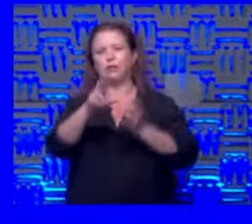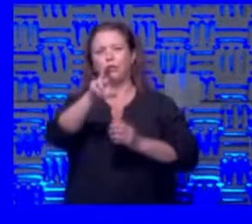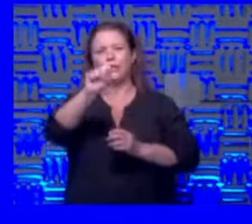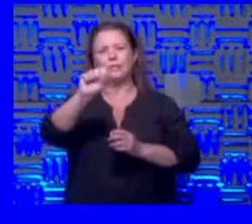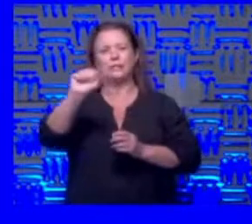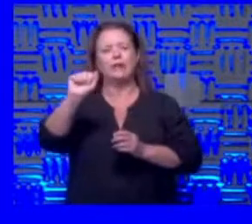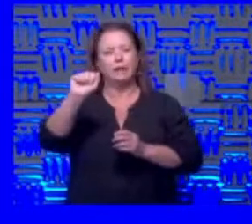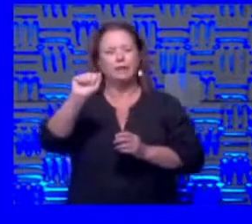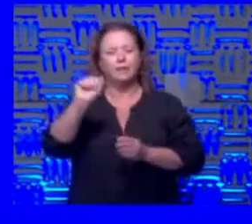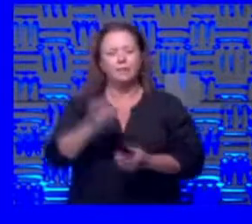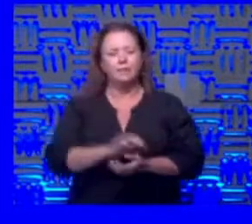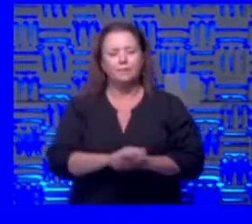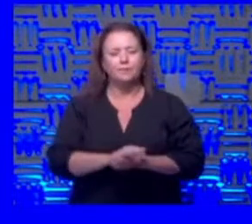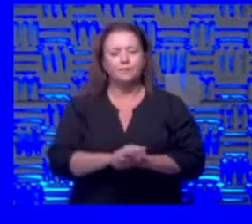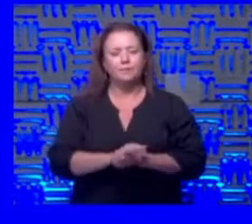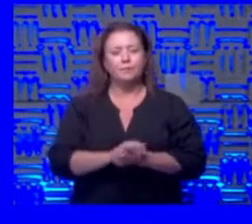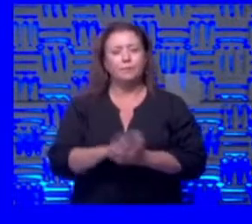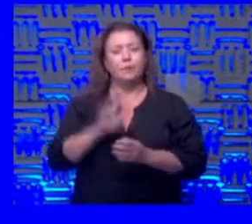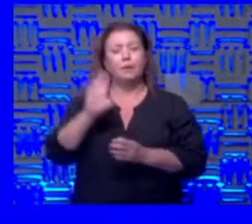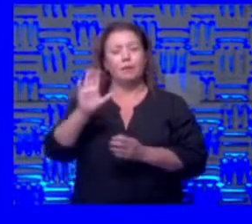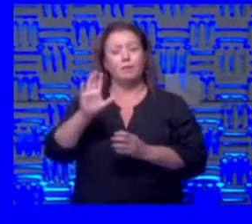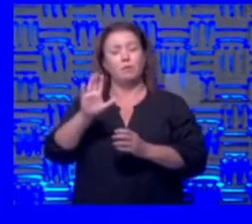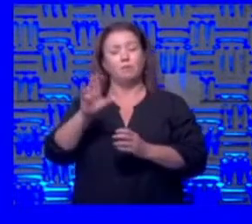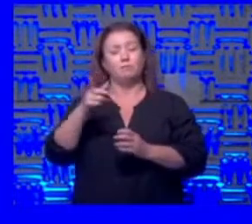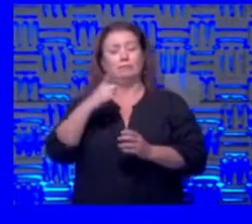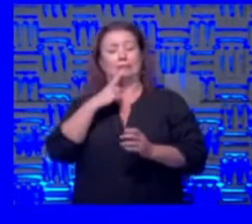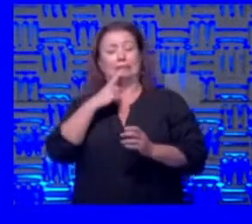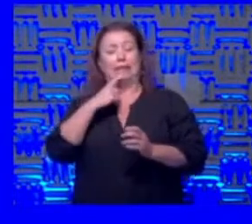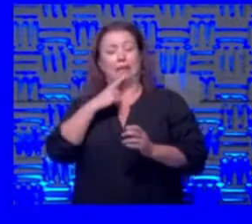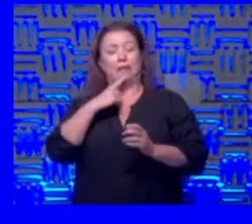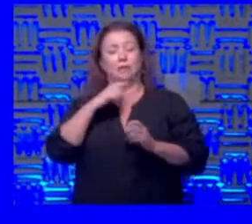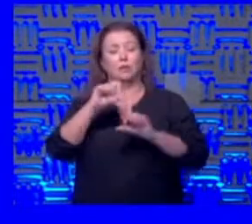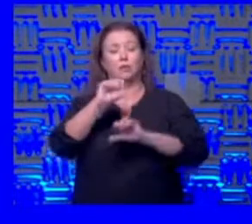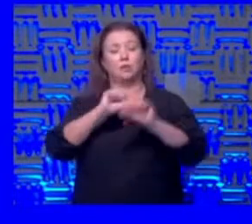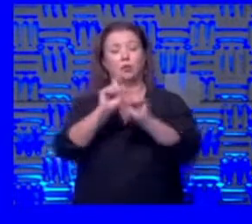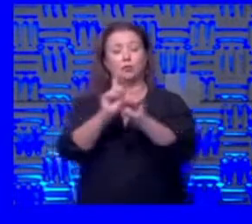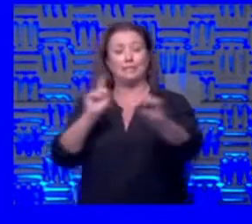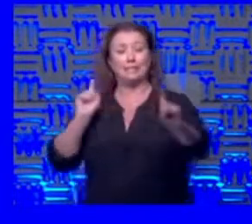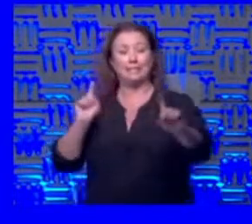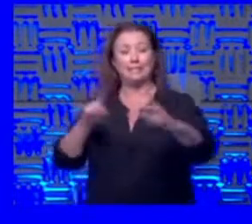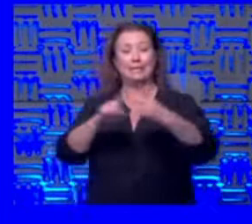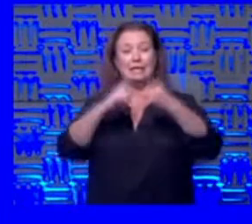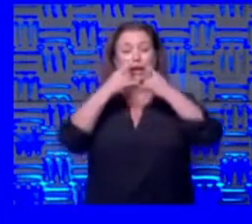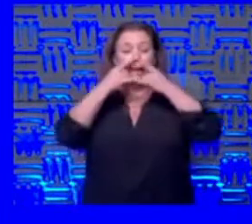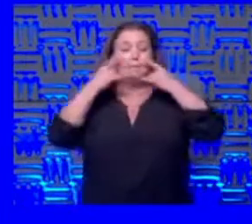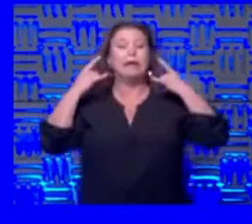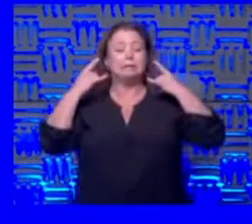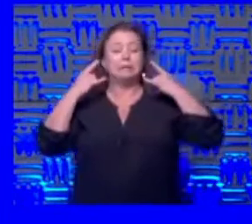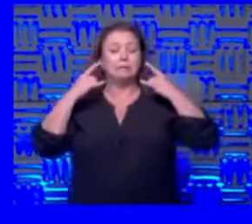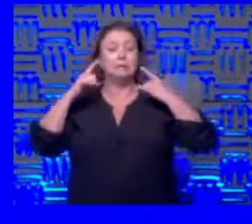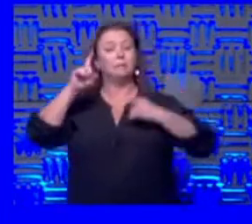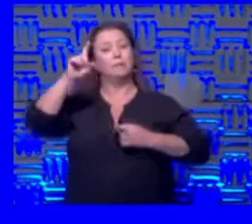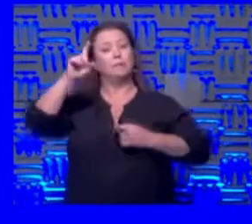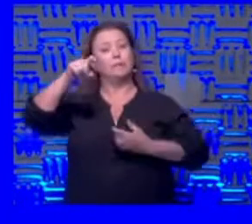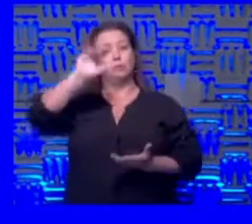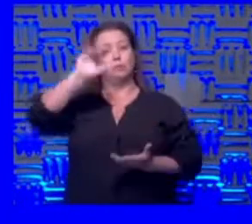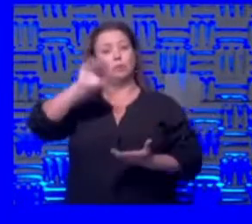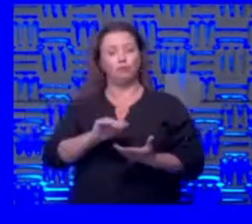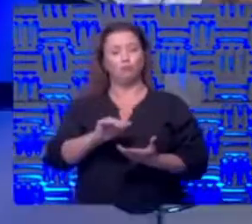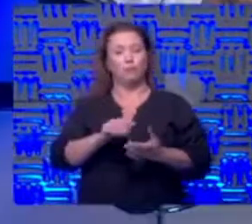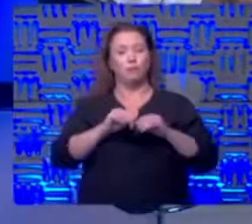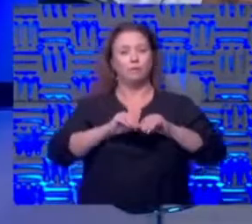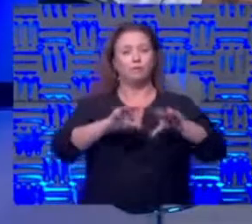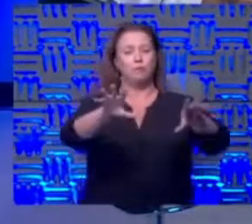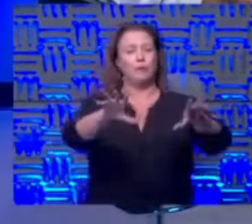here in the United States. And one of their tenets was social distancing and mask wearing is what we need to reduce the If we